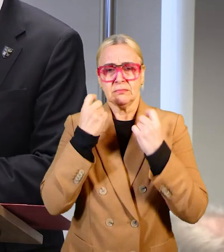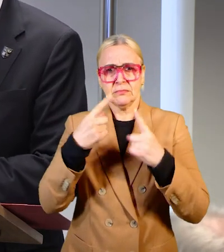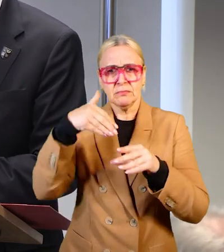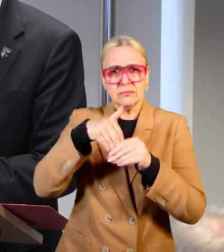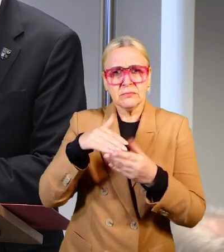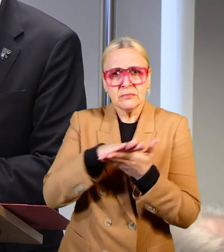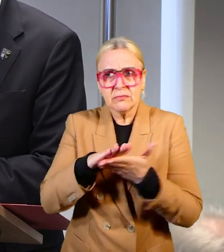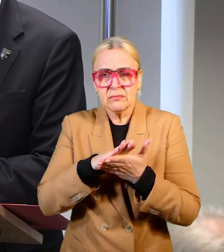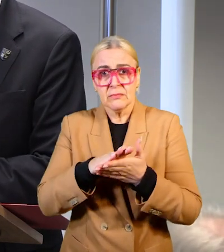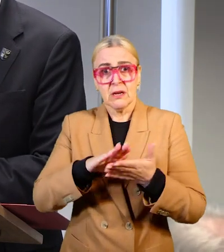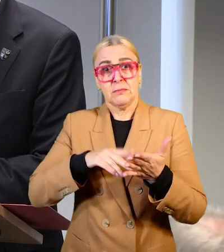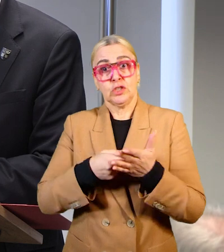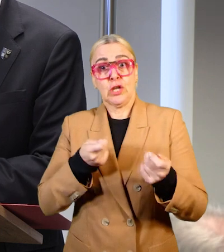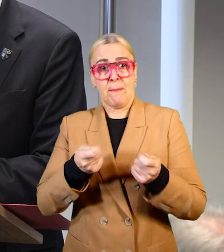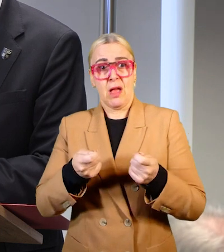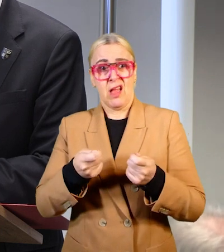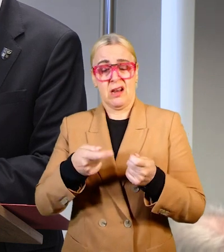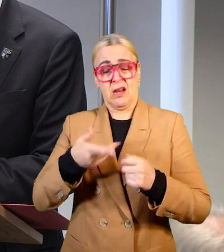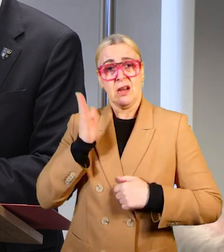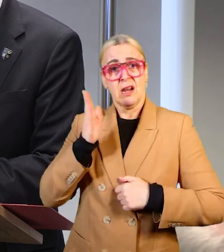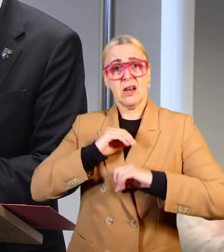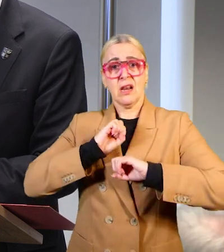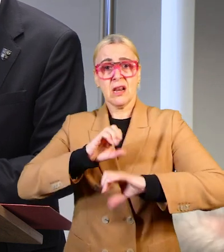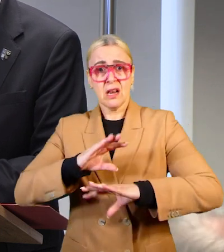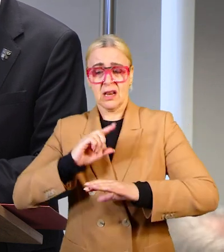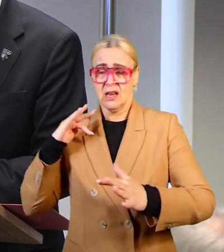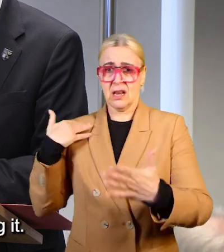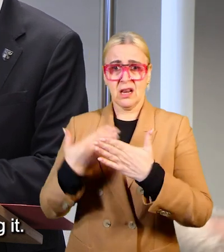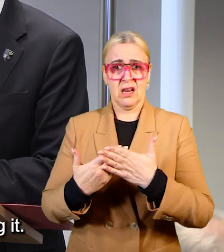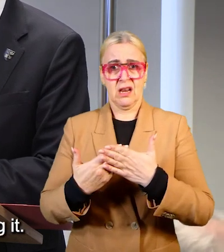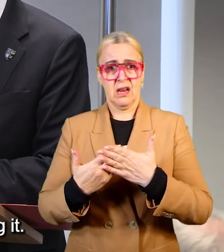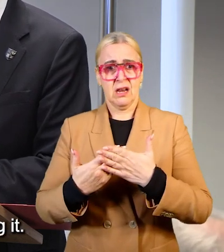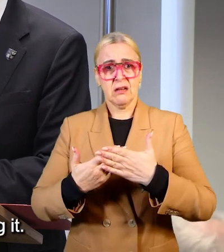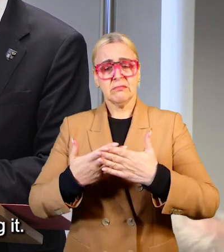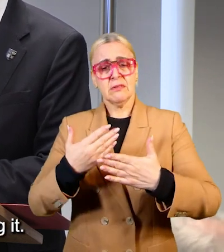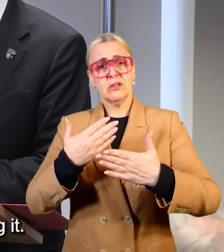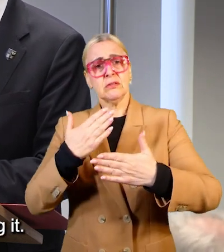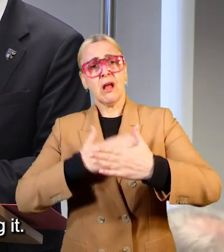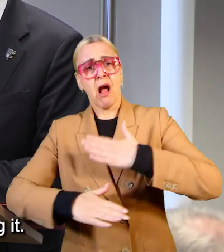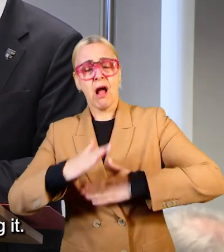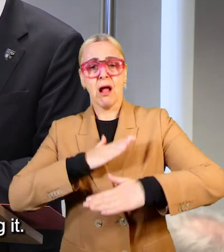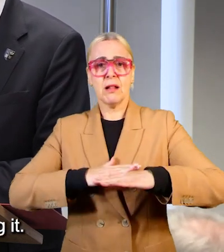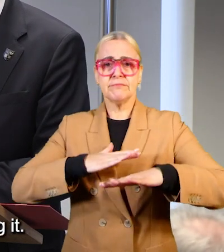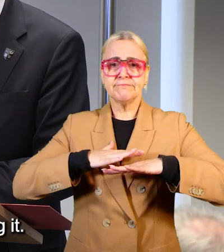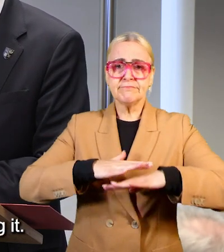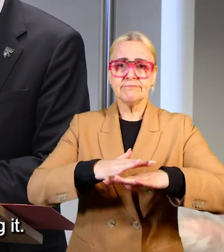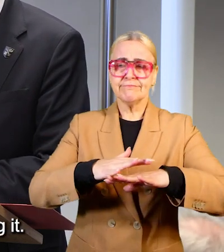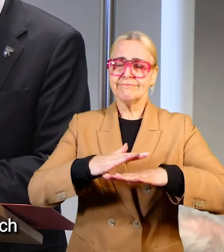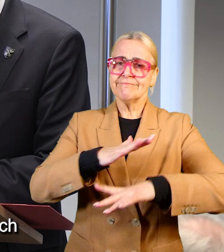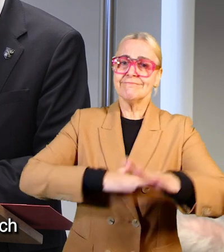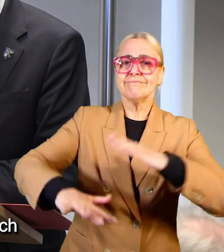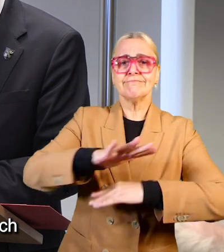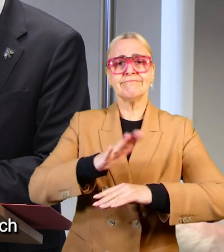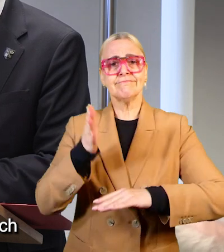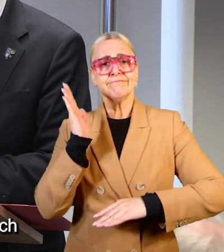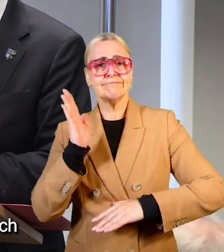detail in presenting next year's budget, it's important that we recognise the context in which we are delivering it.